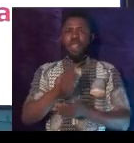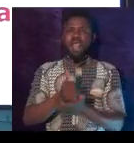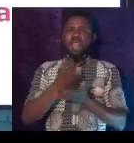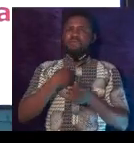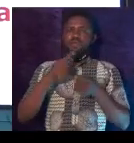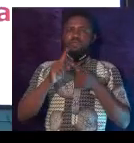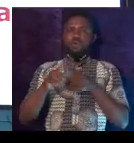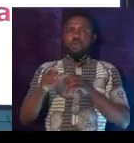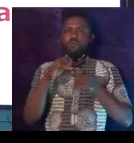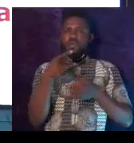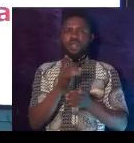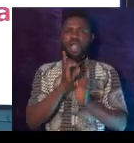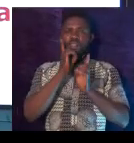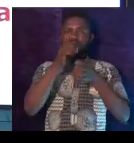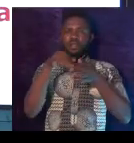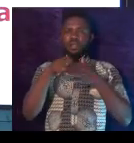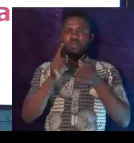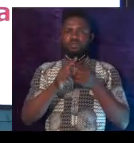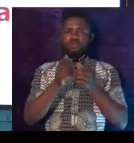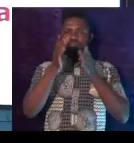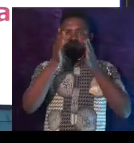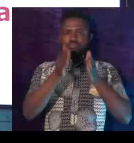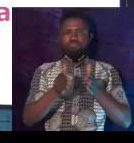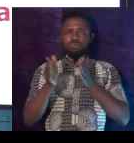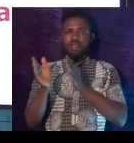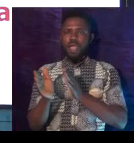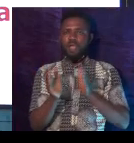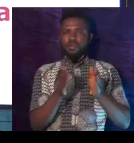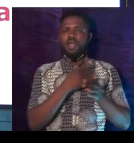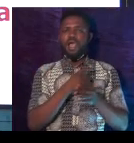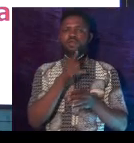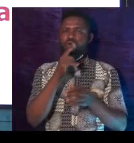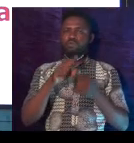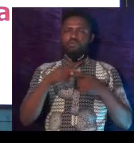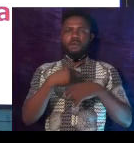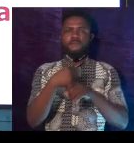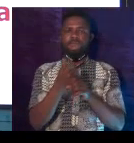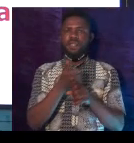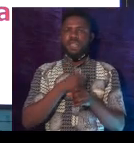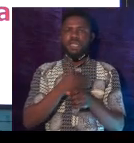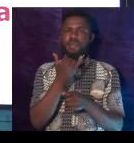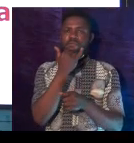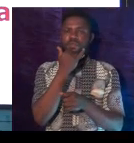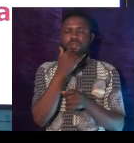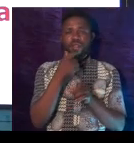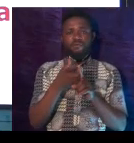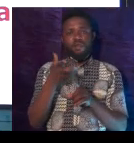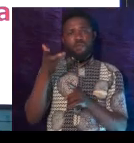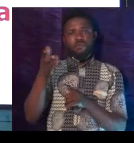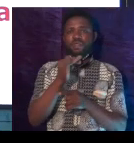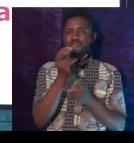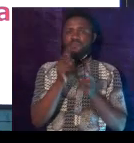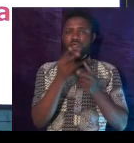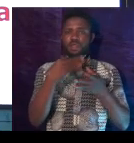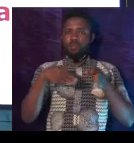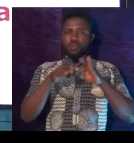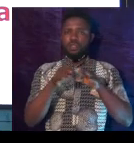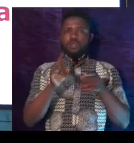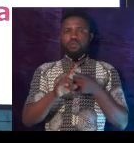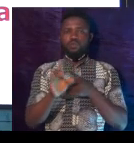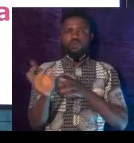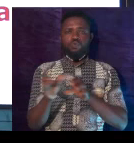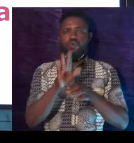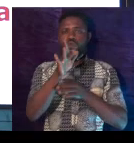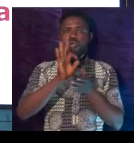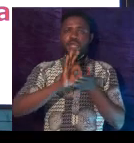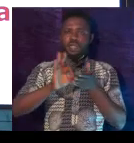table helps me to put the data into perspective, and I cannot make any mistake from here. So it's very important that you quickly